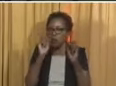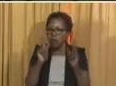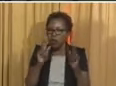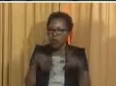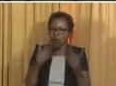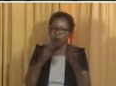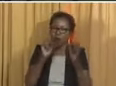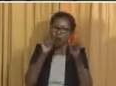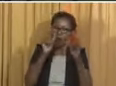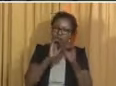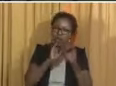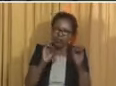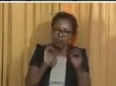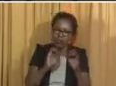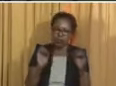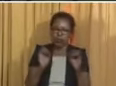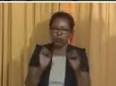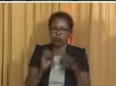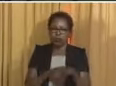despite the issue of ripeness.